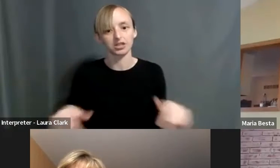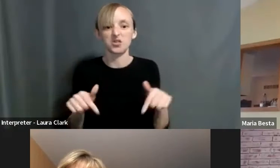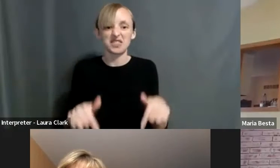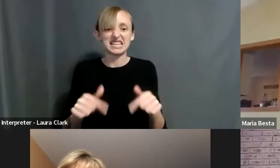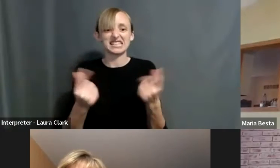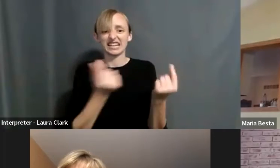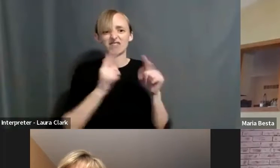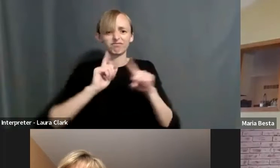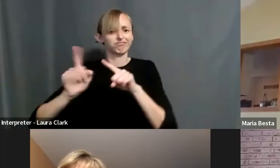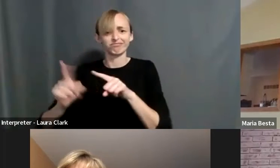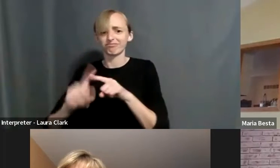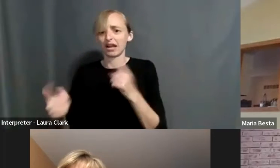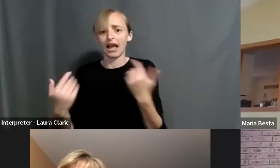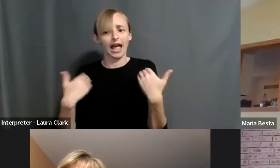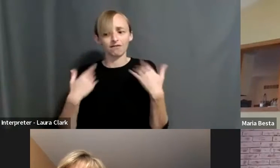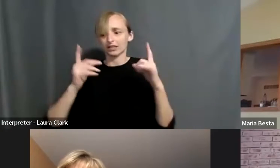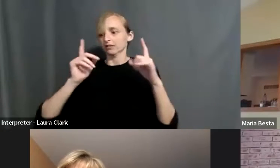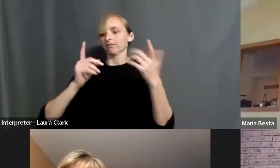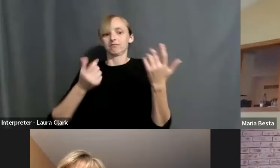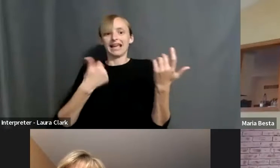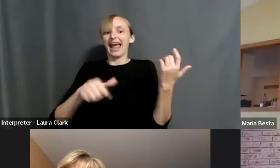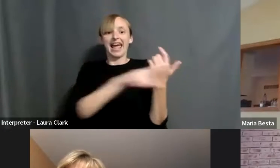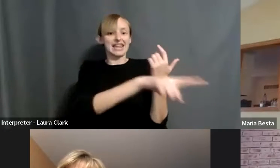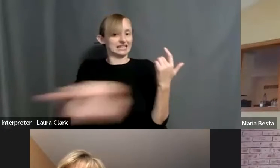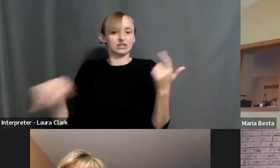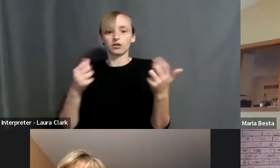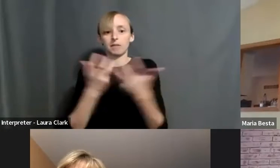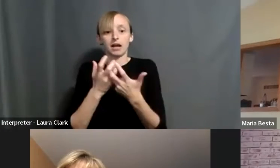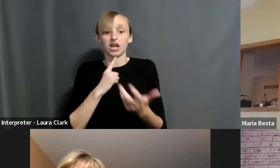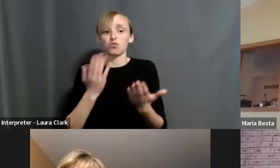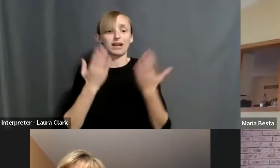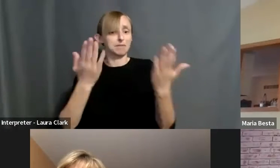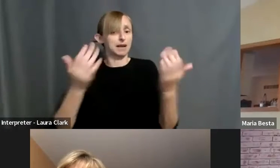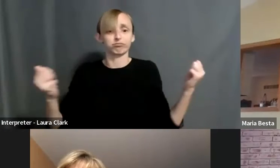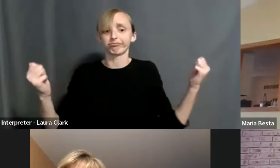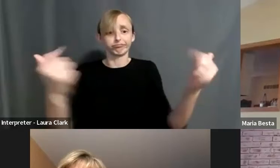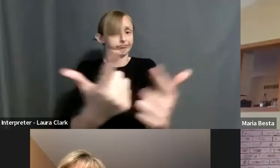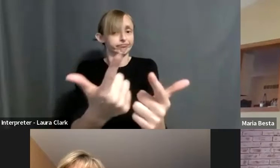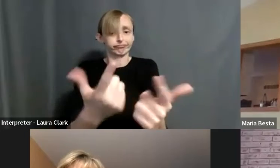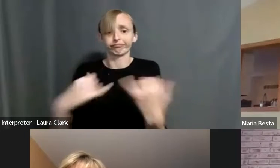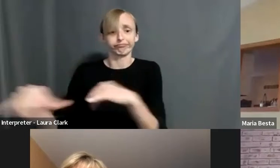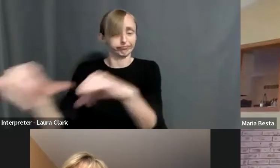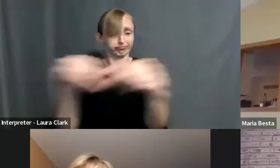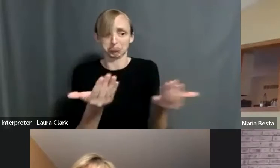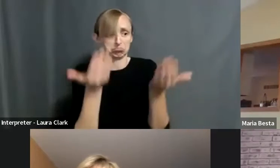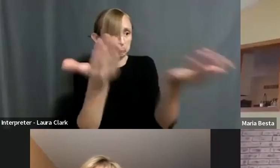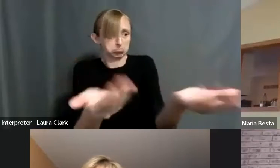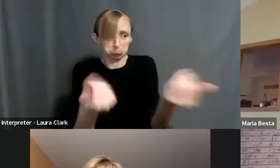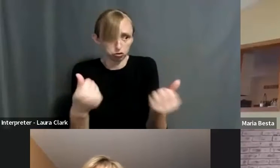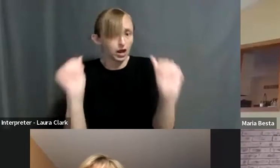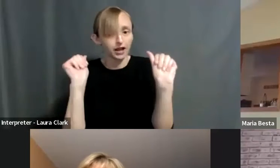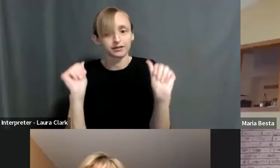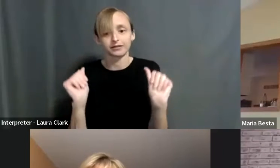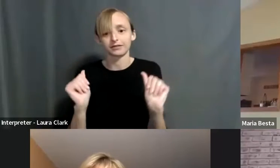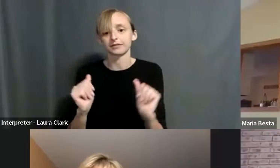everyone. And I think that when you say recommending, I do recommend it to everybody. Totally. No, I